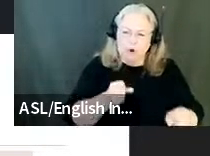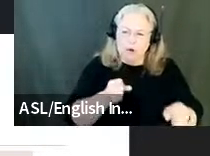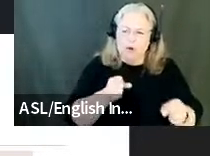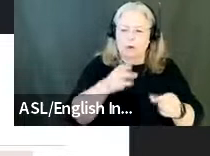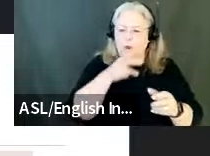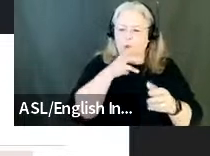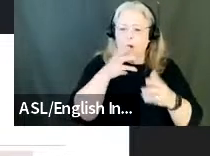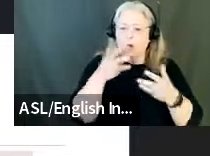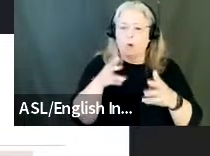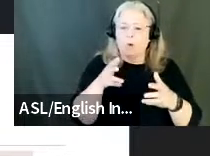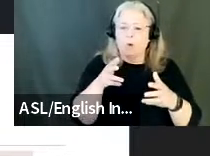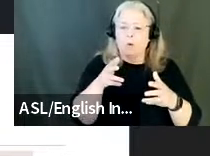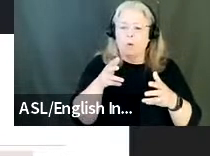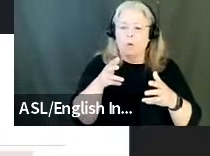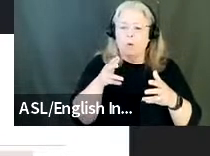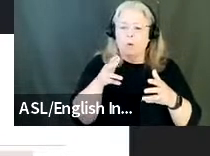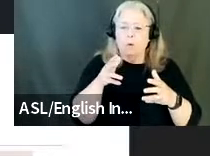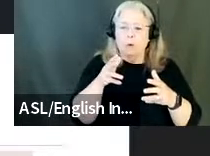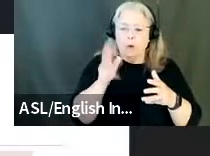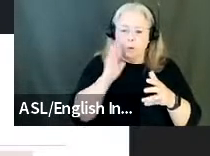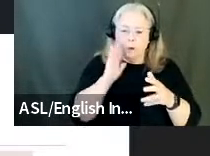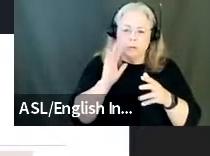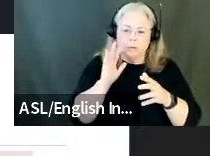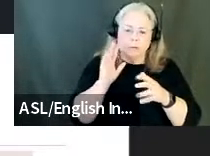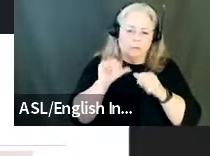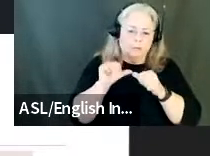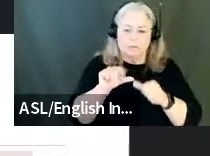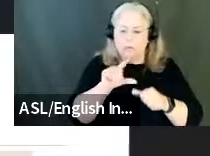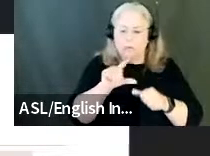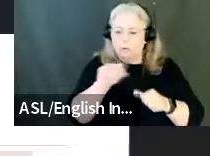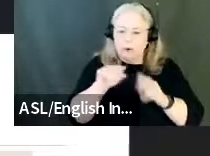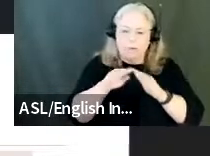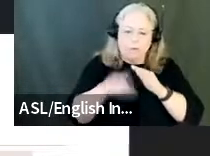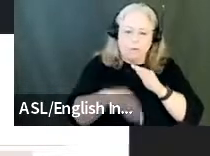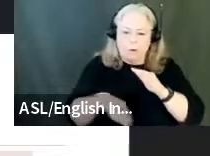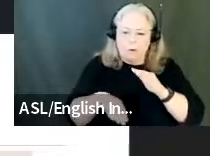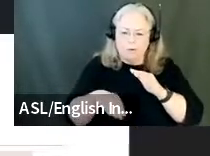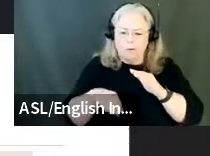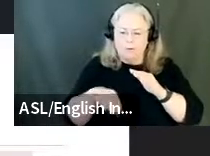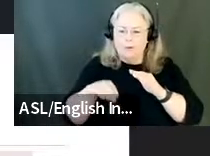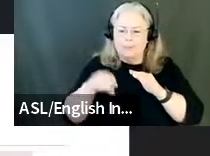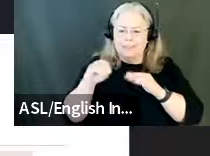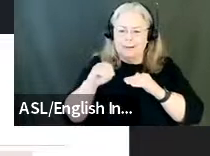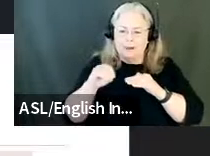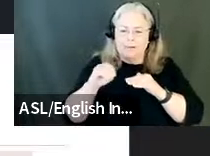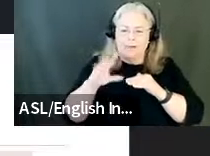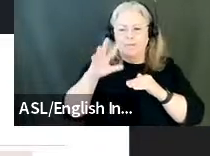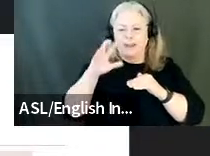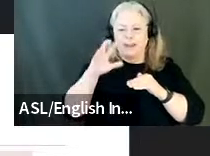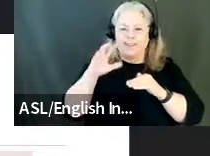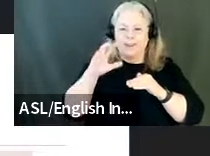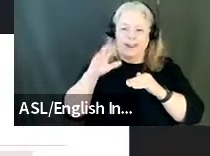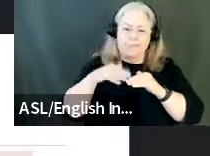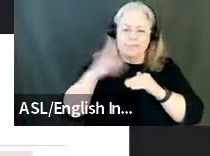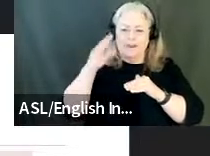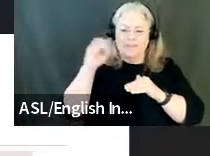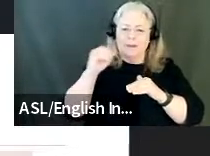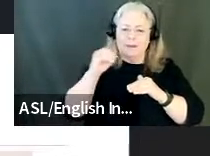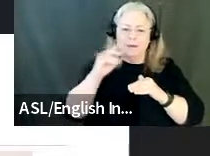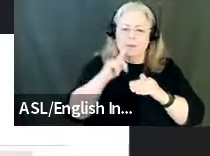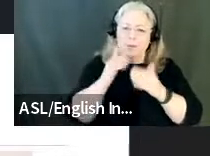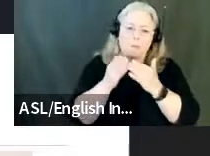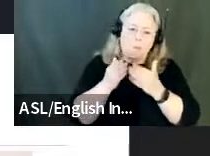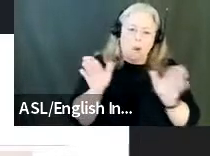it to be, you know, that it will withstand 20 degrees below zero and 500 degrees above zero, that has the